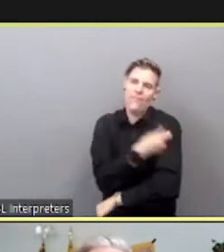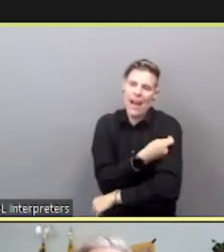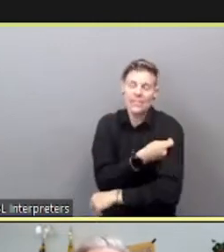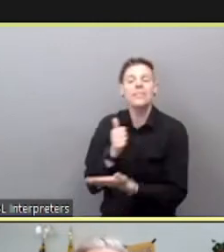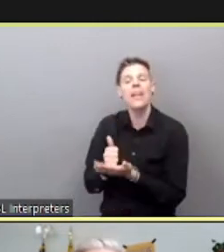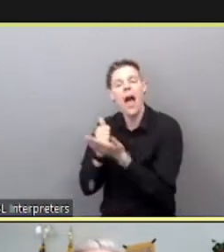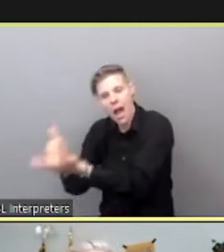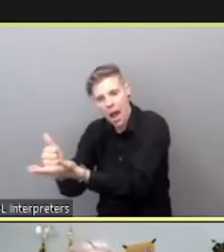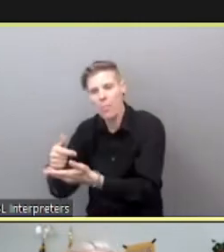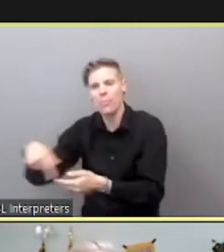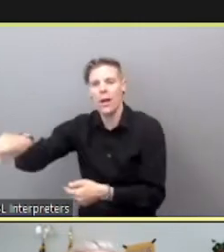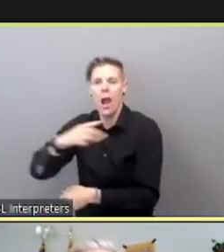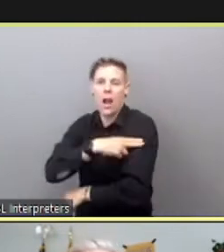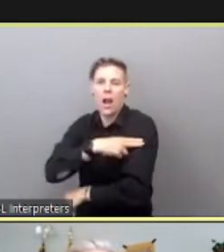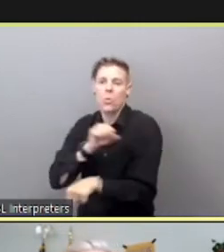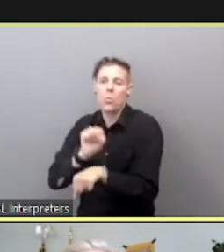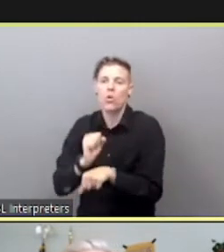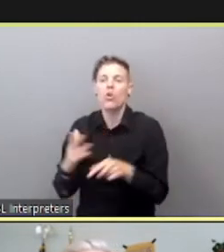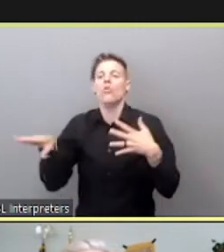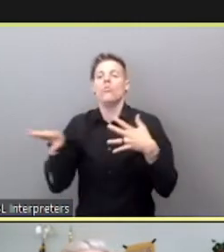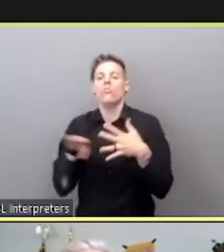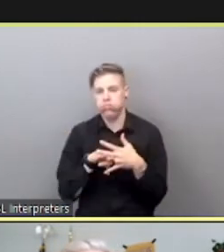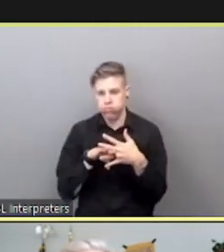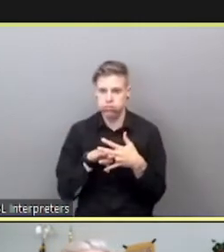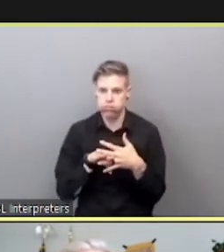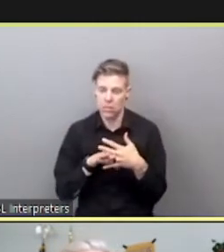those shots. Next slide.